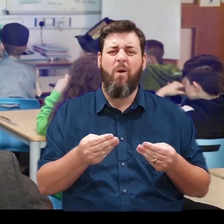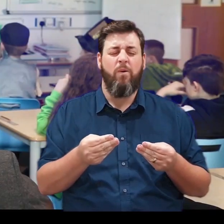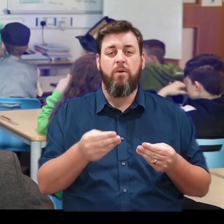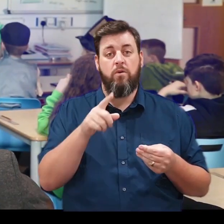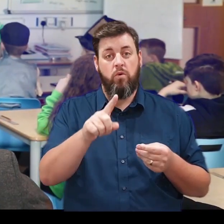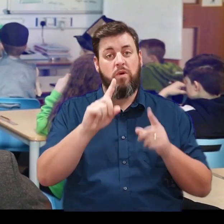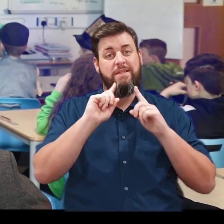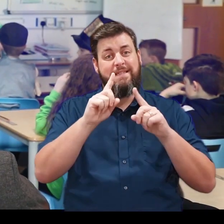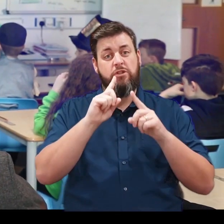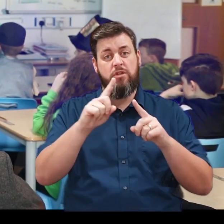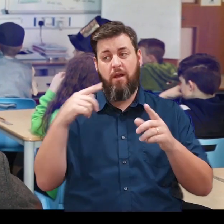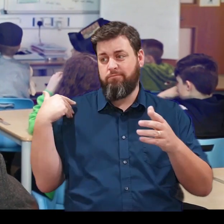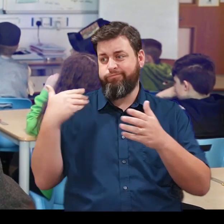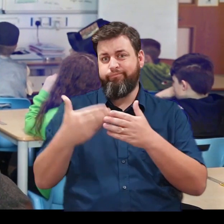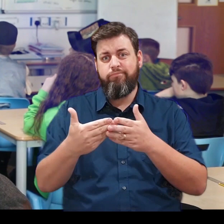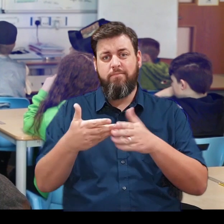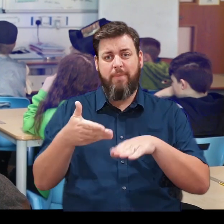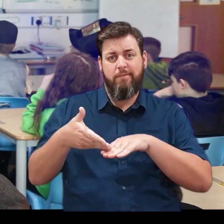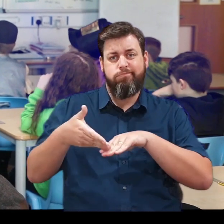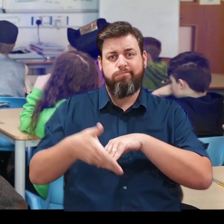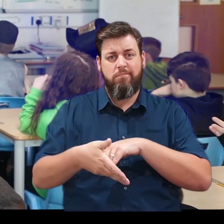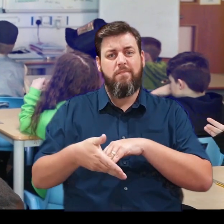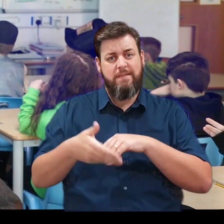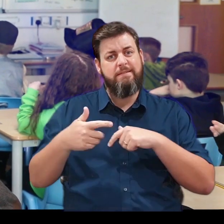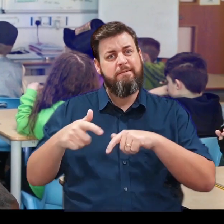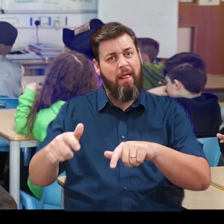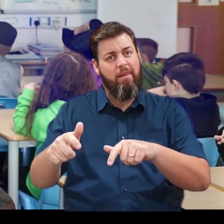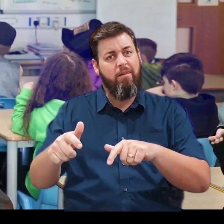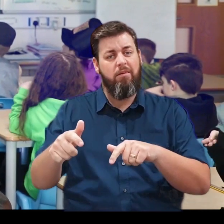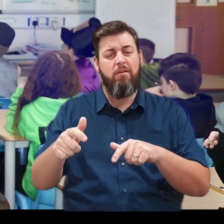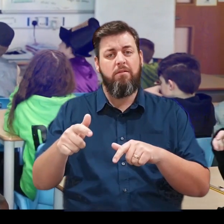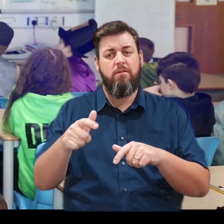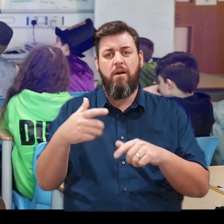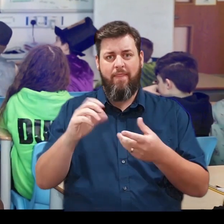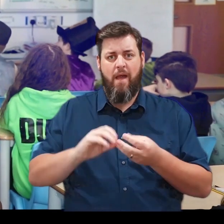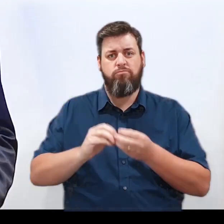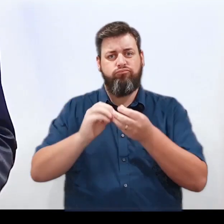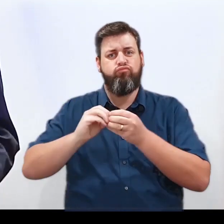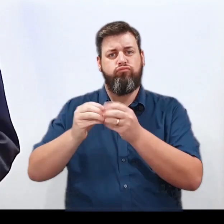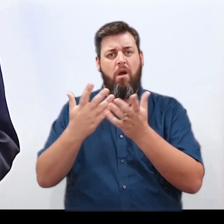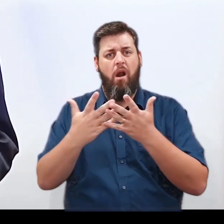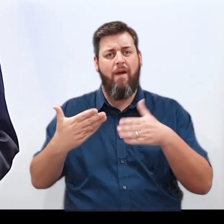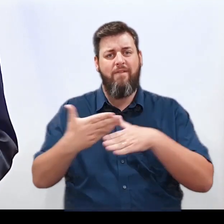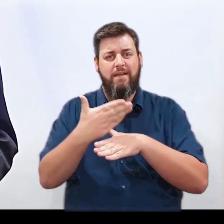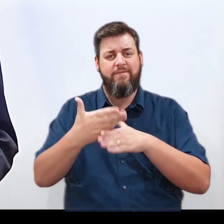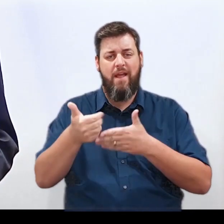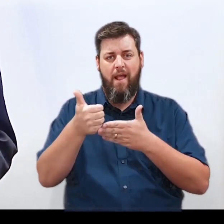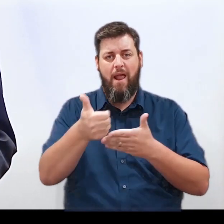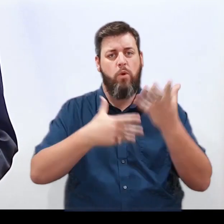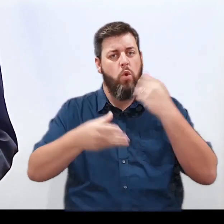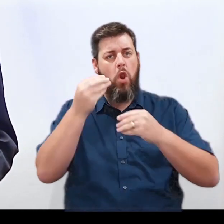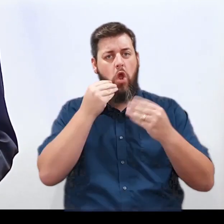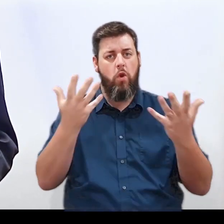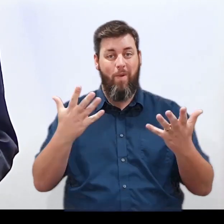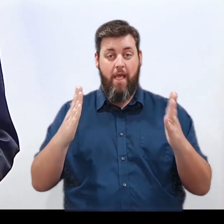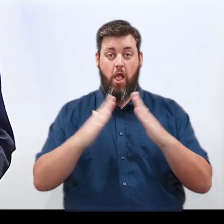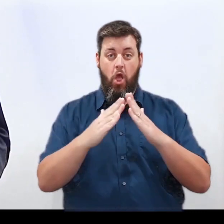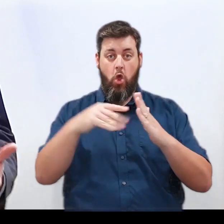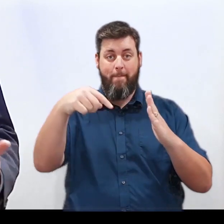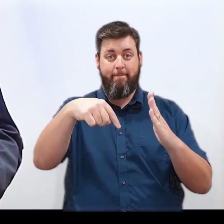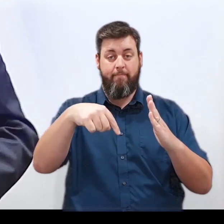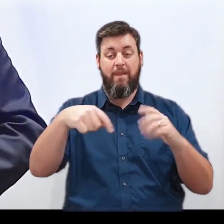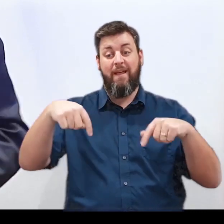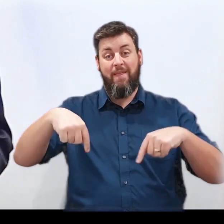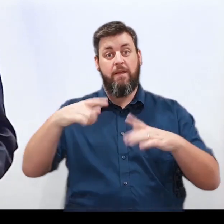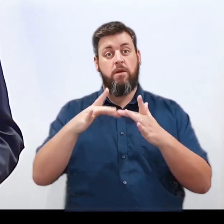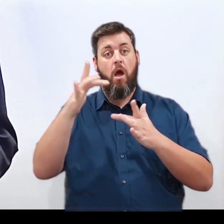out. Your teachers are working just as hard as they always do. There are plenty of activities to help you learn at home, and